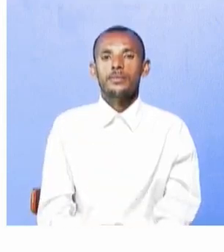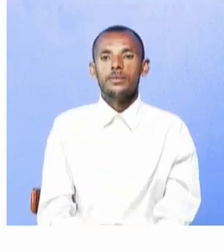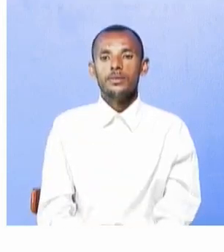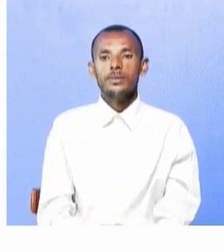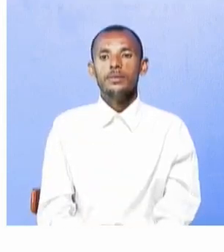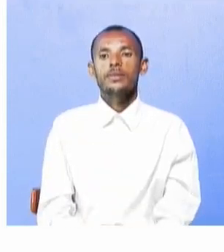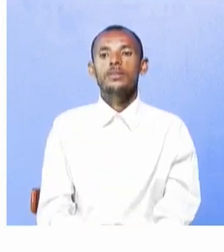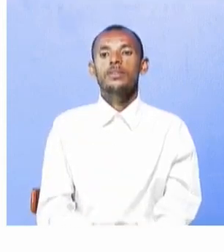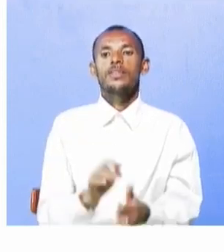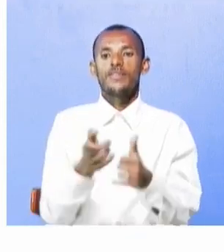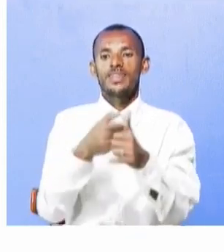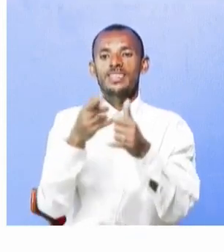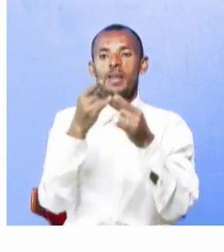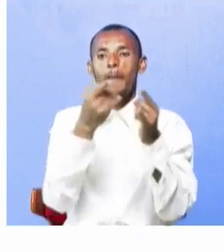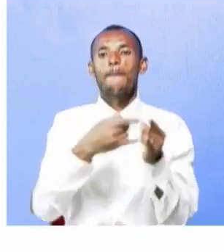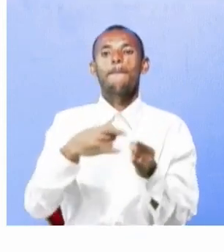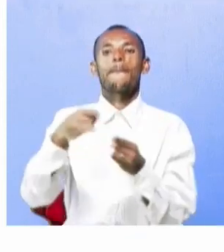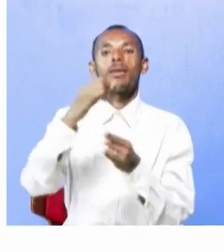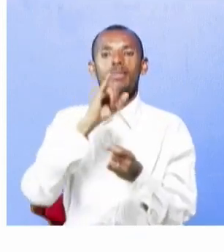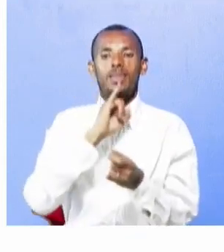method one is